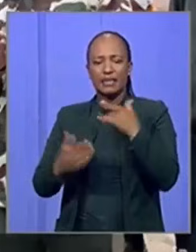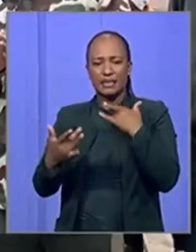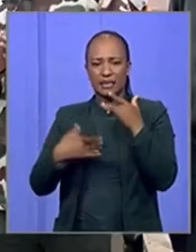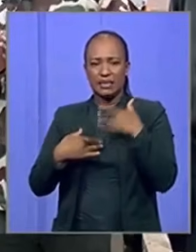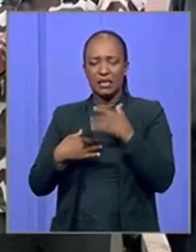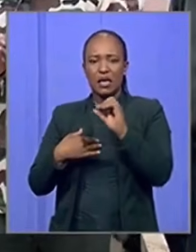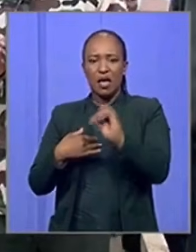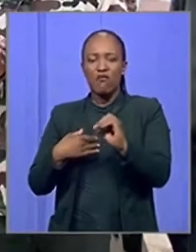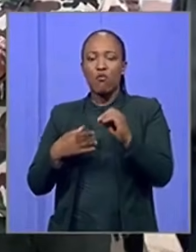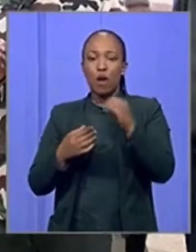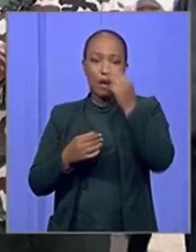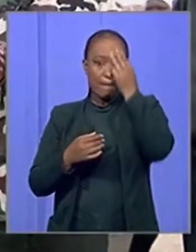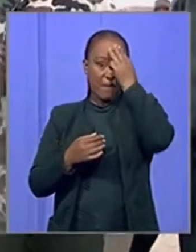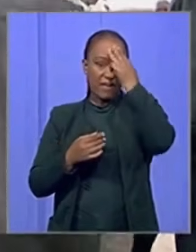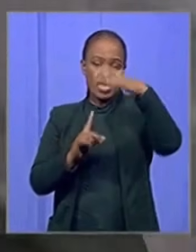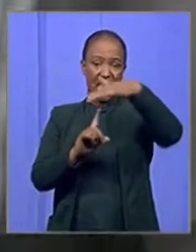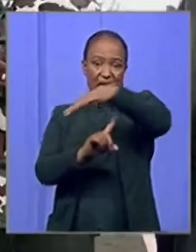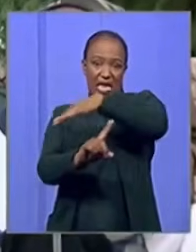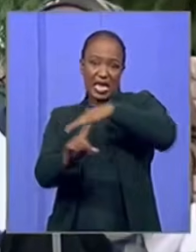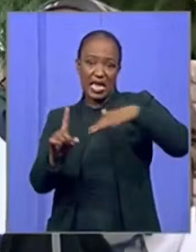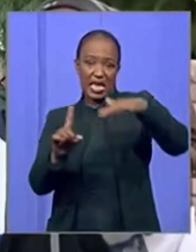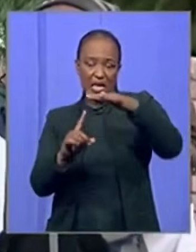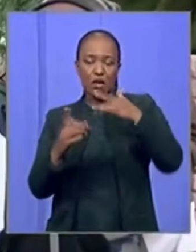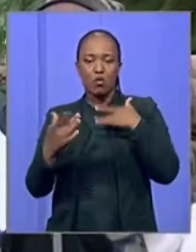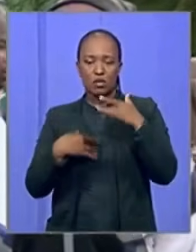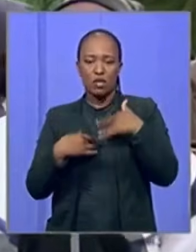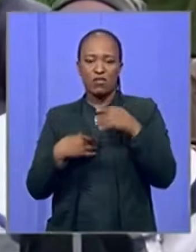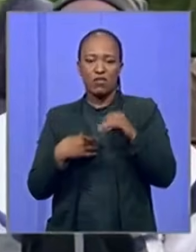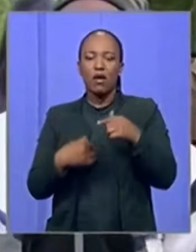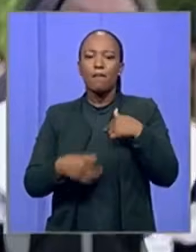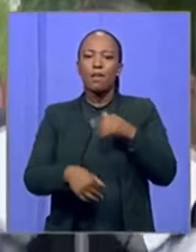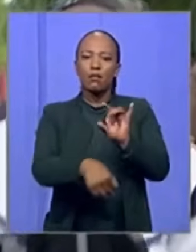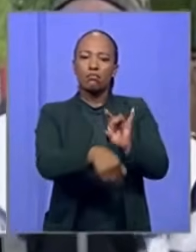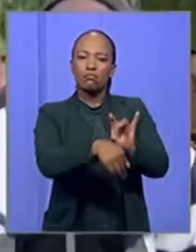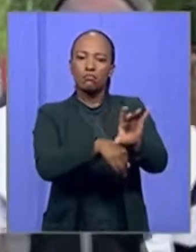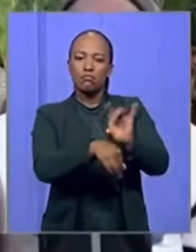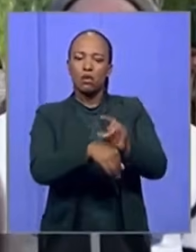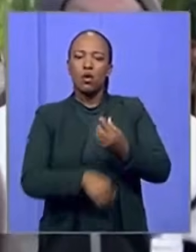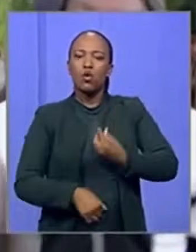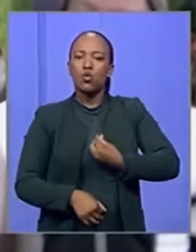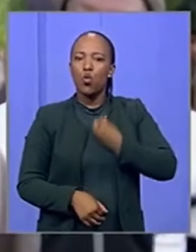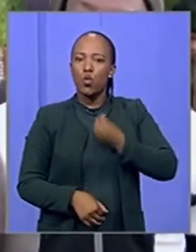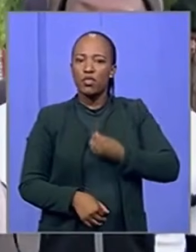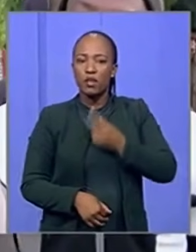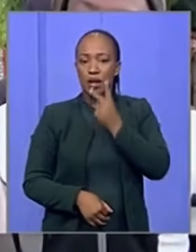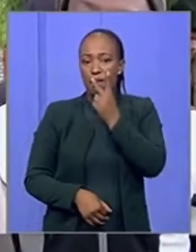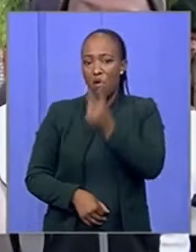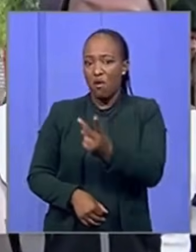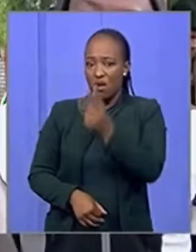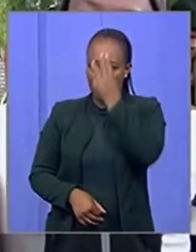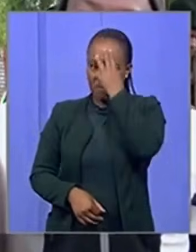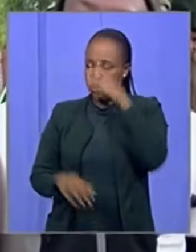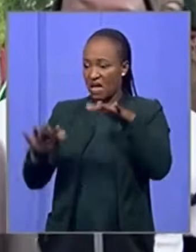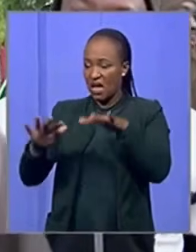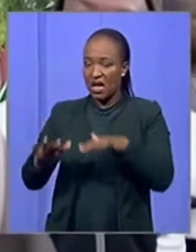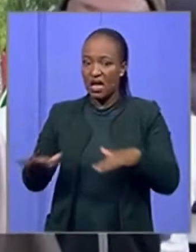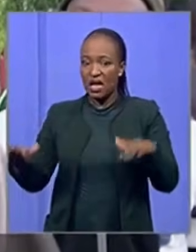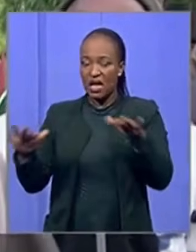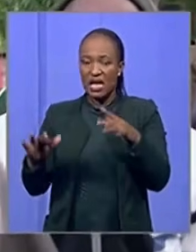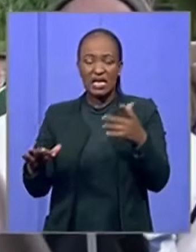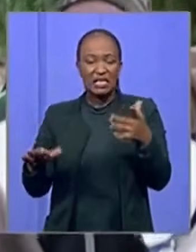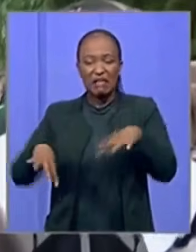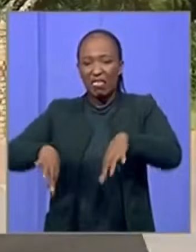sa Mahikeng. Ke rata go advisa bašwa nou yana gore re lwanele future la bona re Mahikeng o le sho